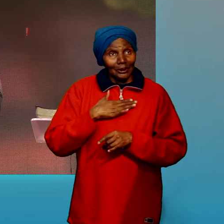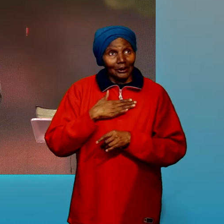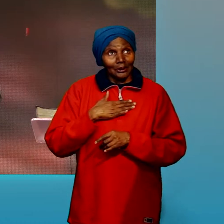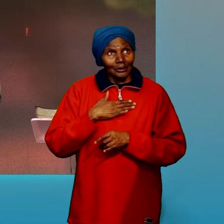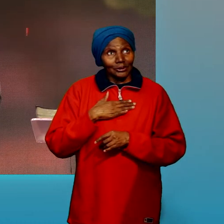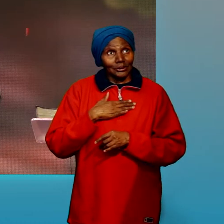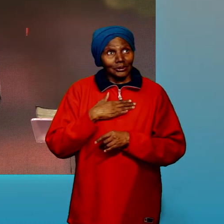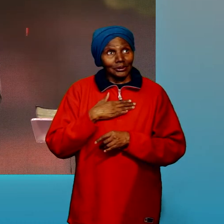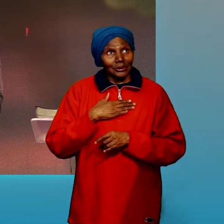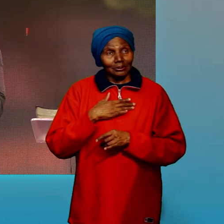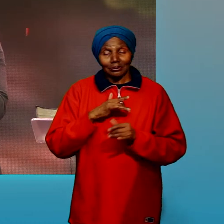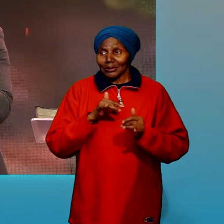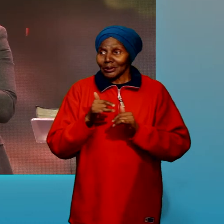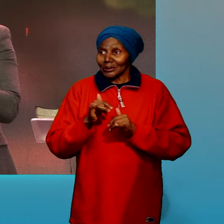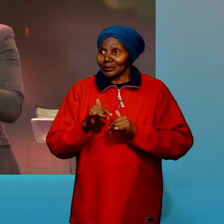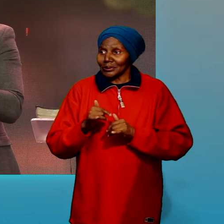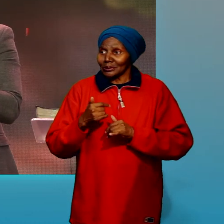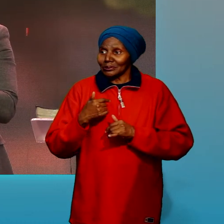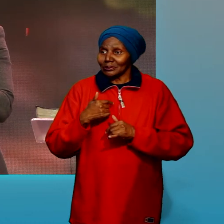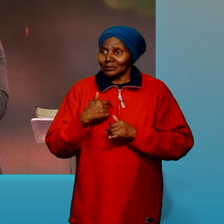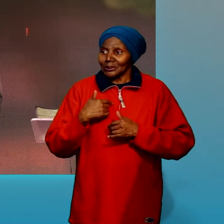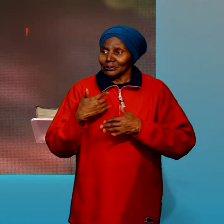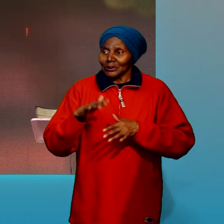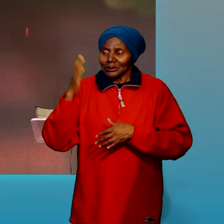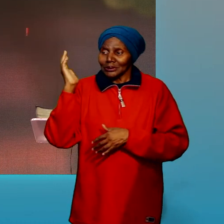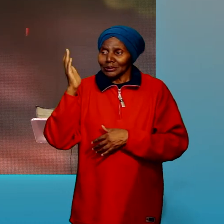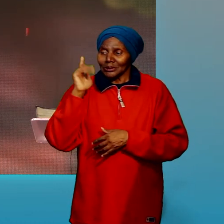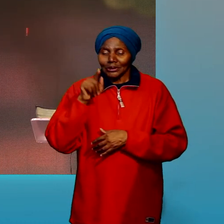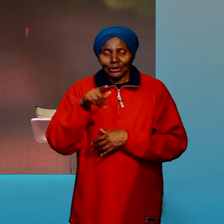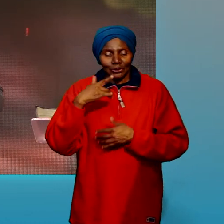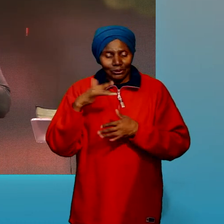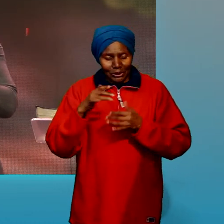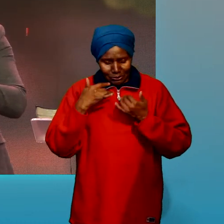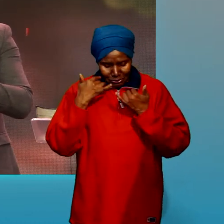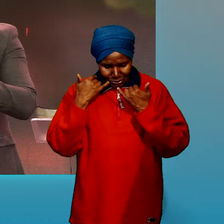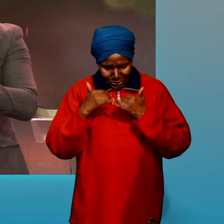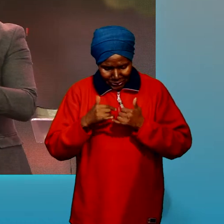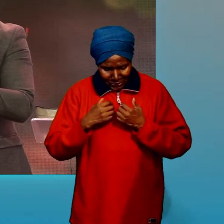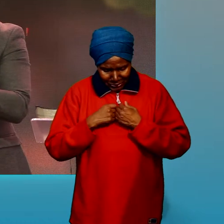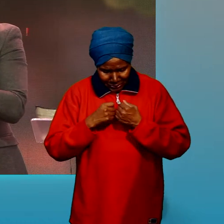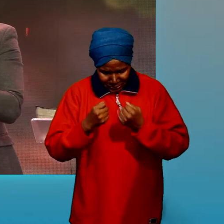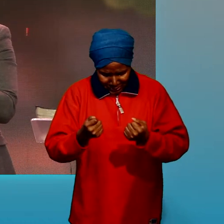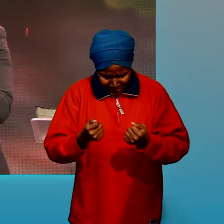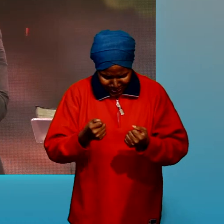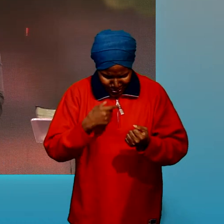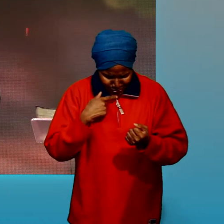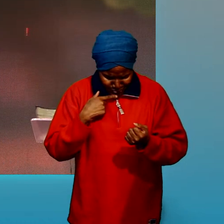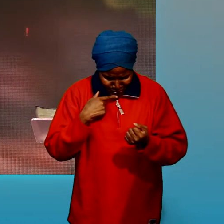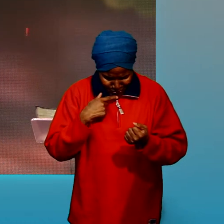That maybe in these moments that I've been speaking, you've been examining and exploring your own life,